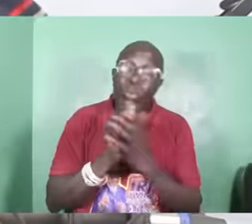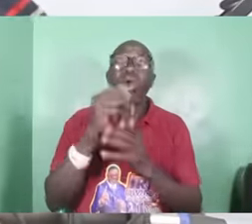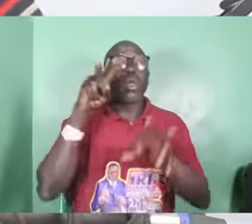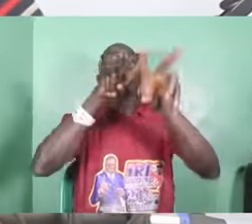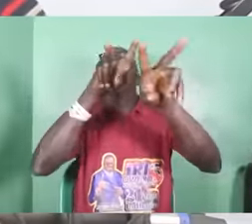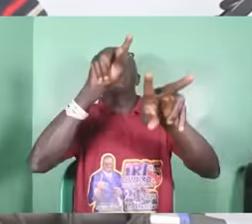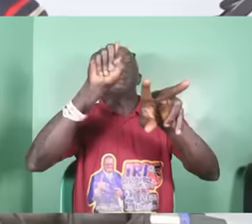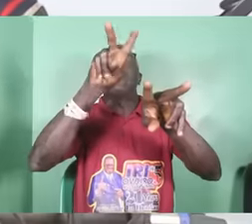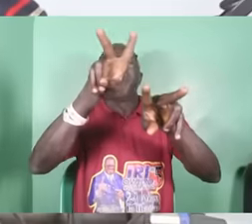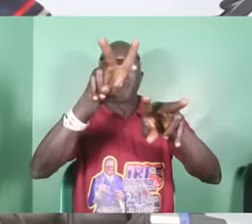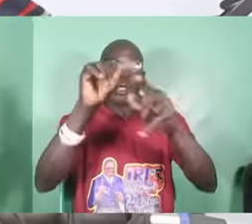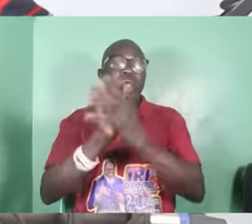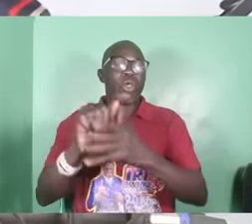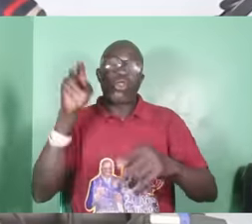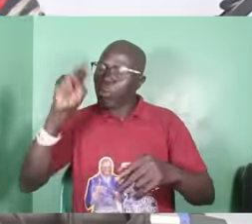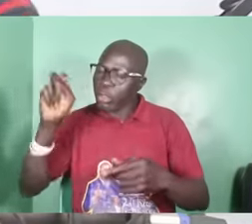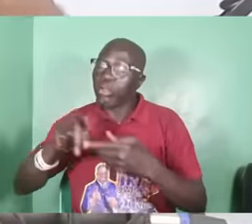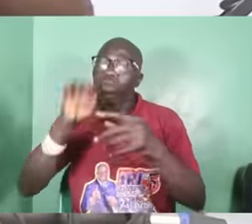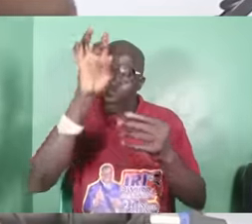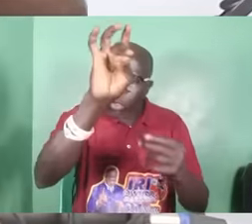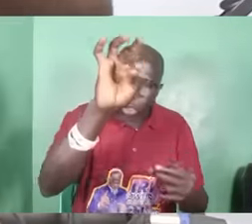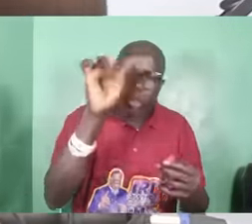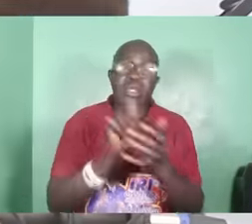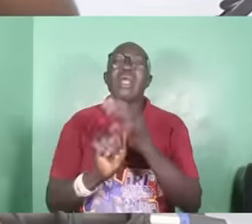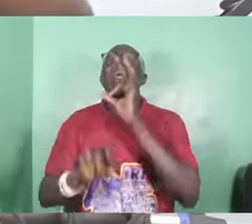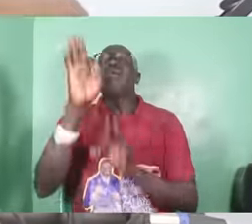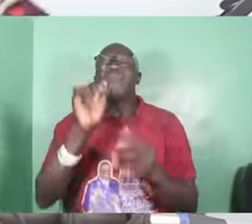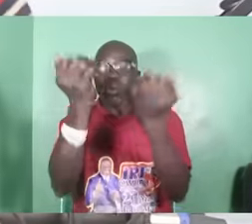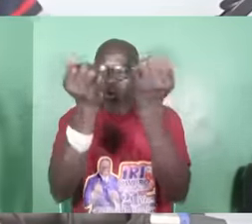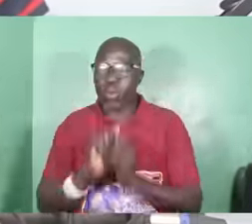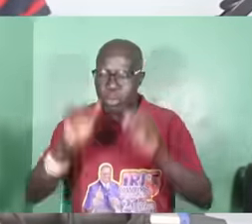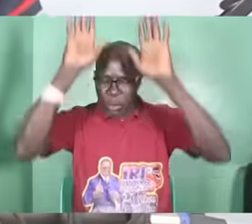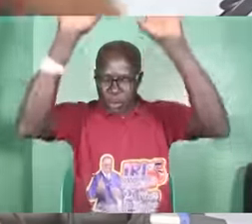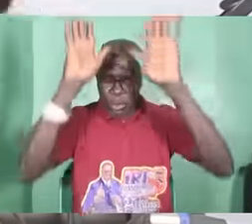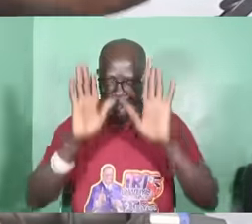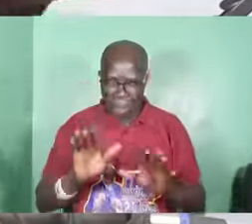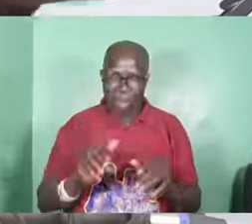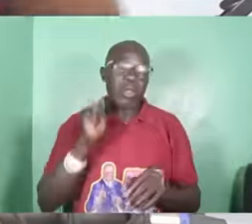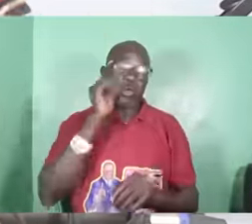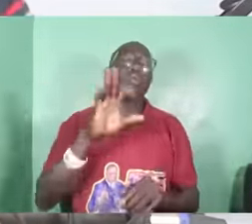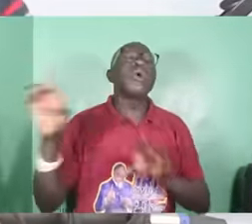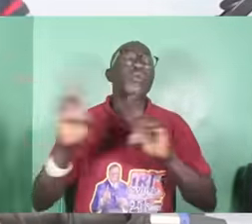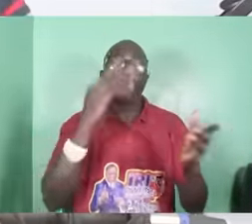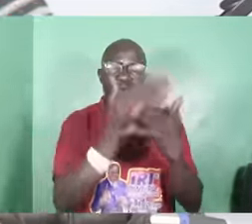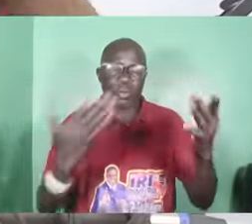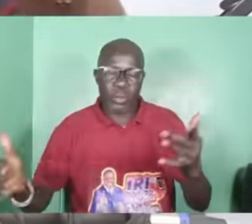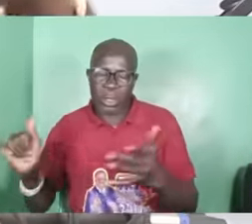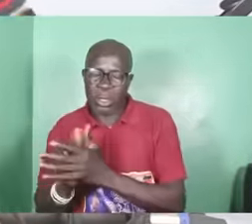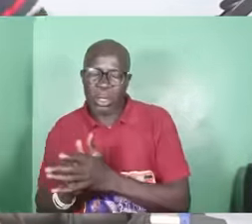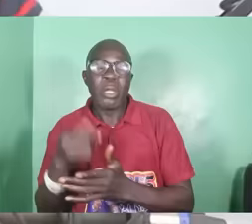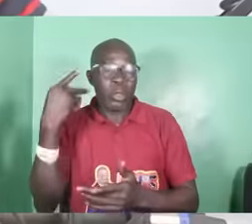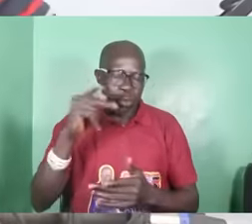watching me on television, you need to touch it. If you want a miracle, the woman did